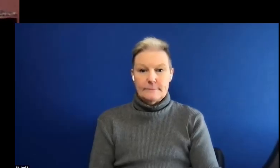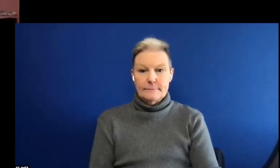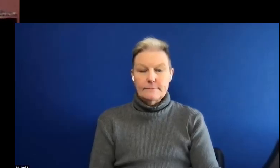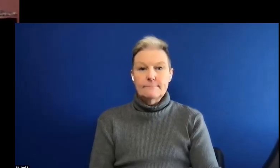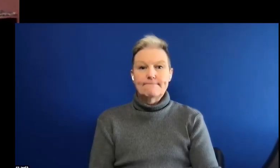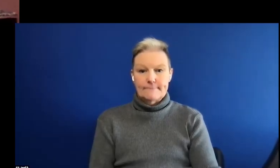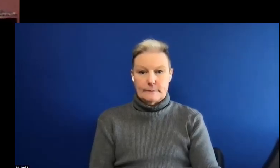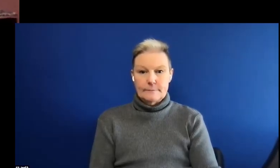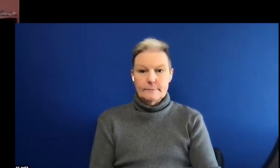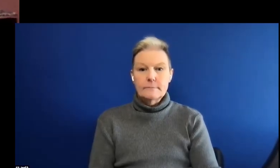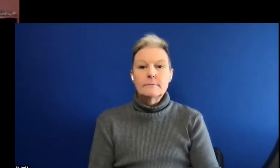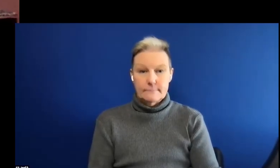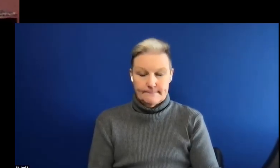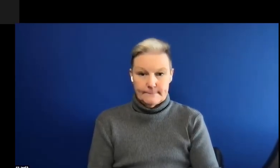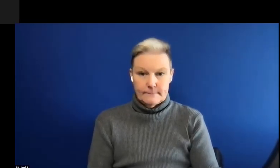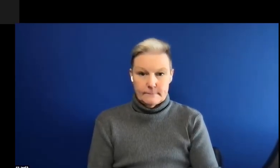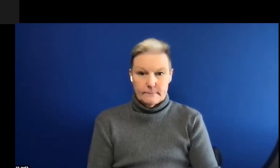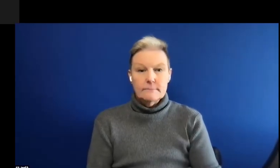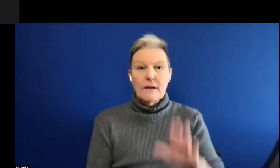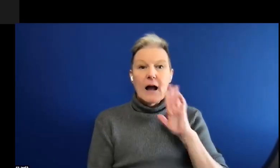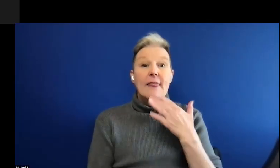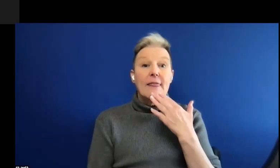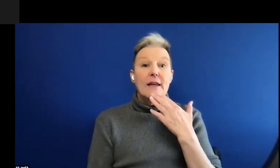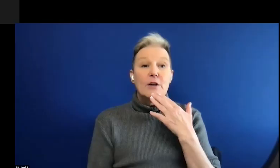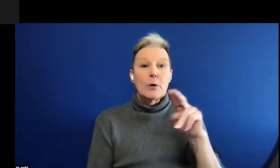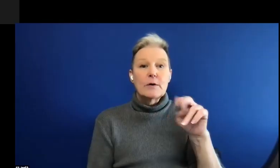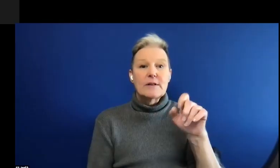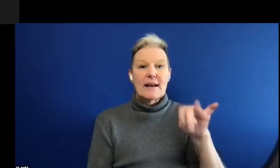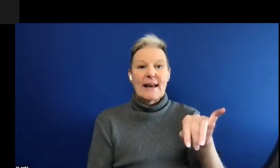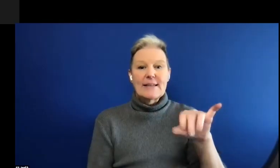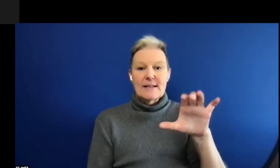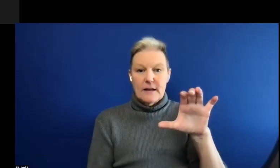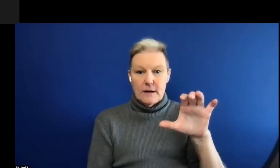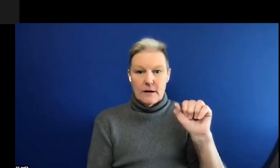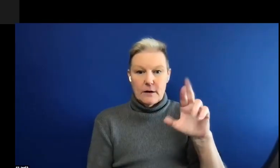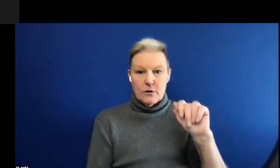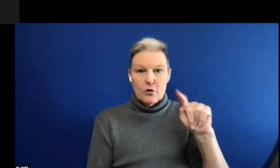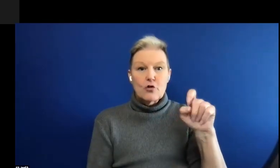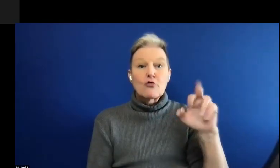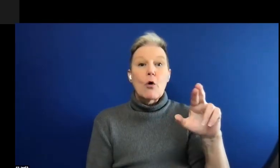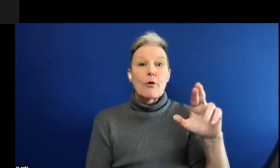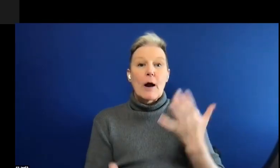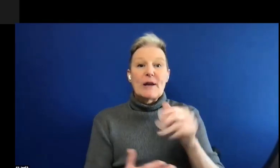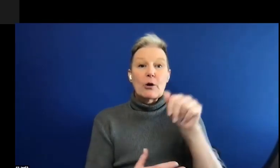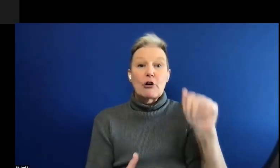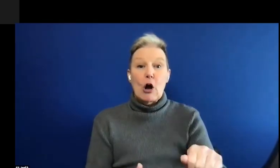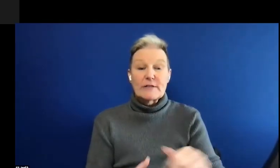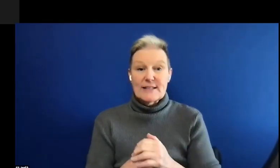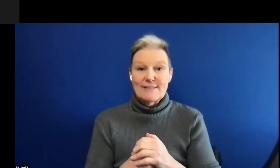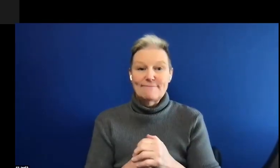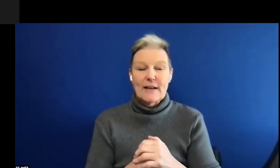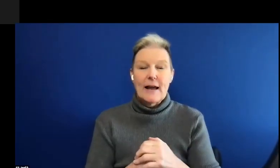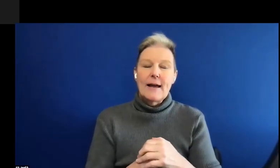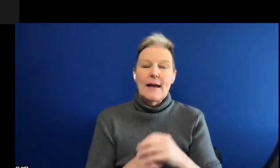unmute your mic. Okay, thank you. It's Nancy Crowther in Austin, and I'm just